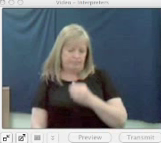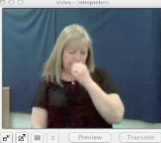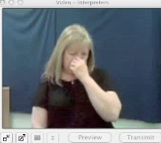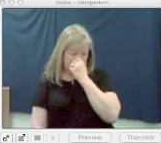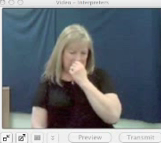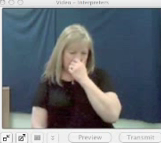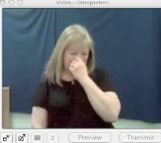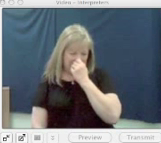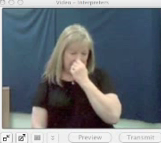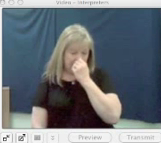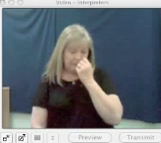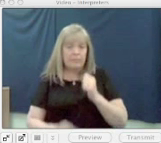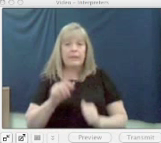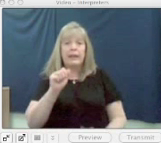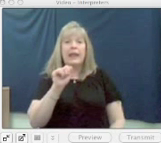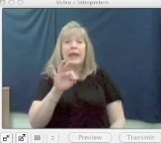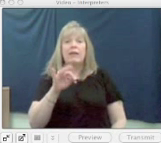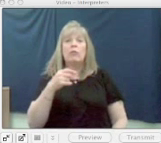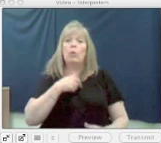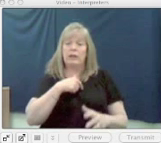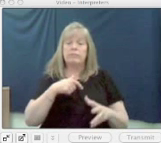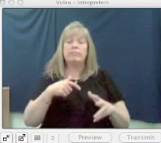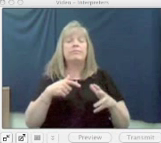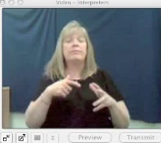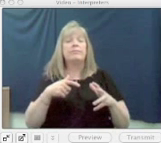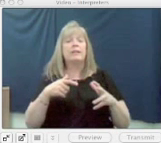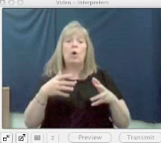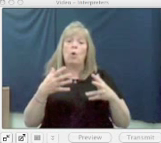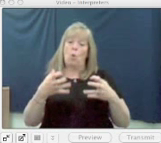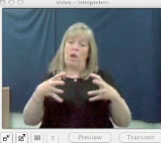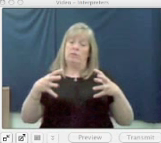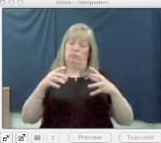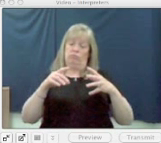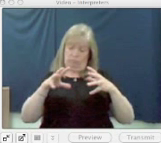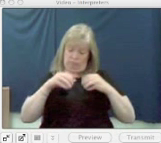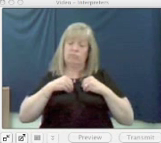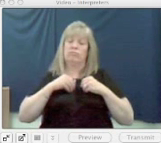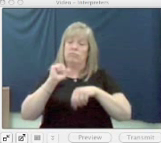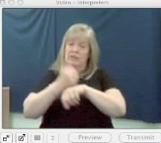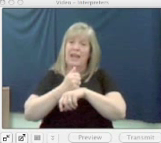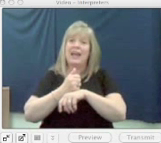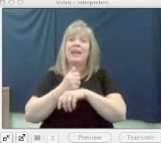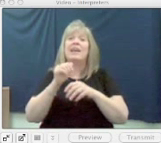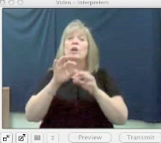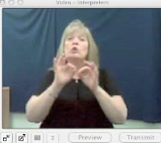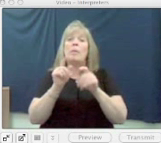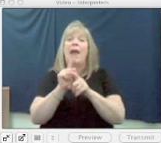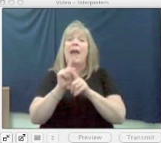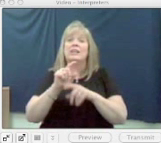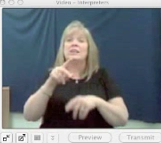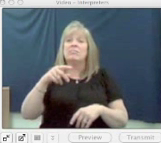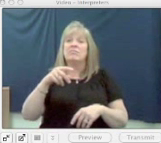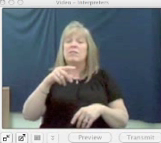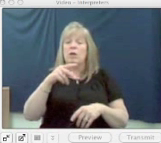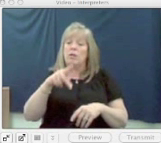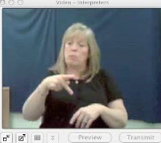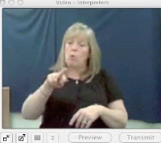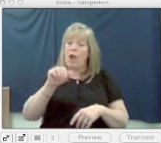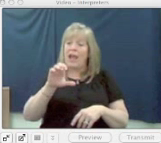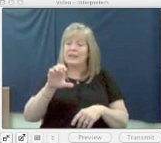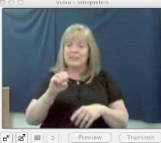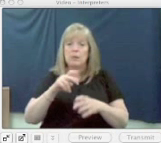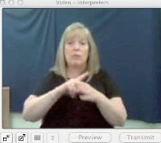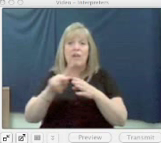If we were to embrace interpreting as a practice profession, we would have to embrace professional responsibility. We could no longer talk about role